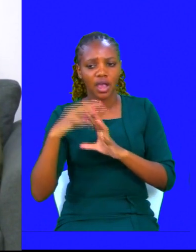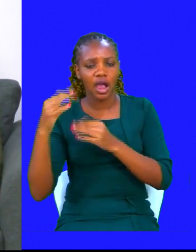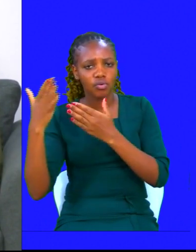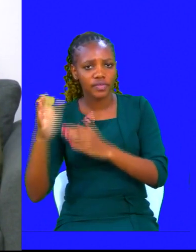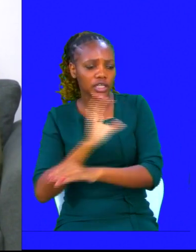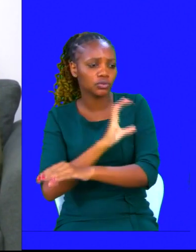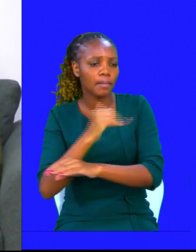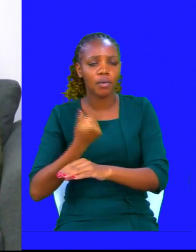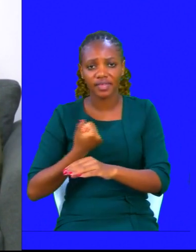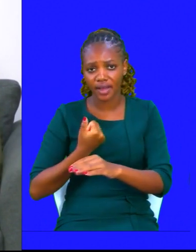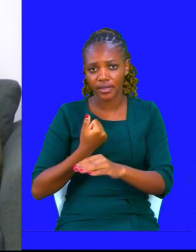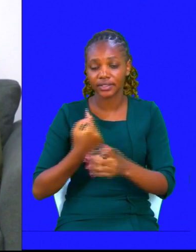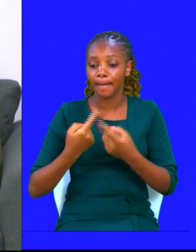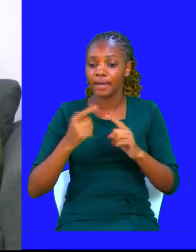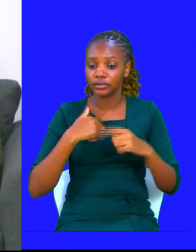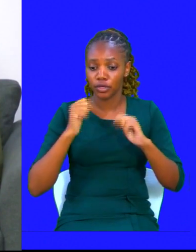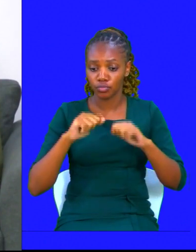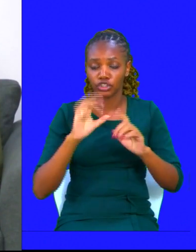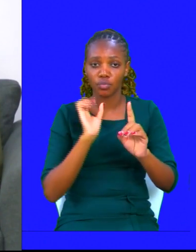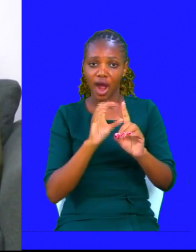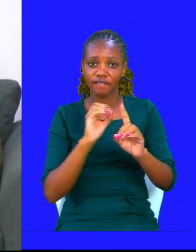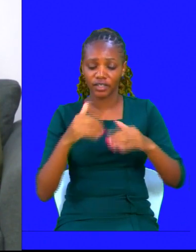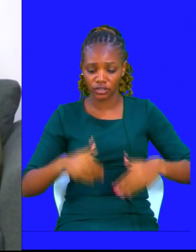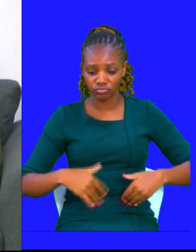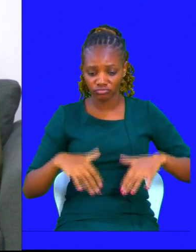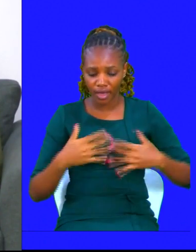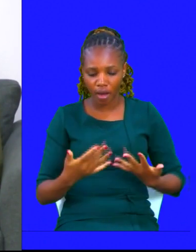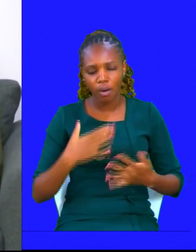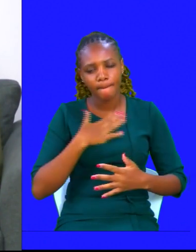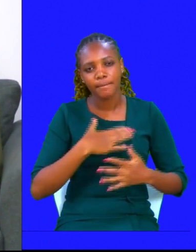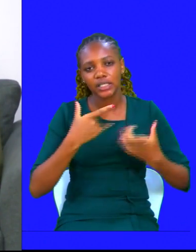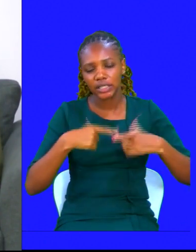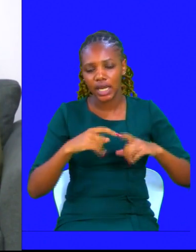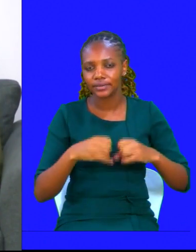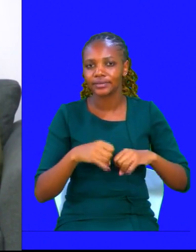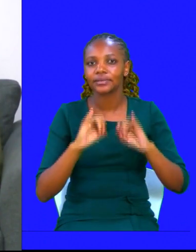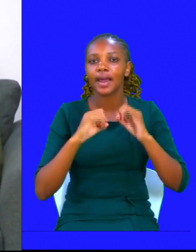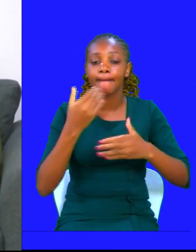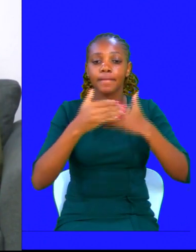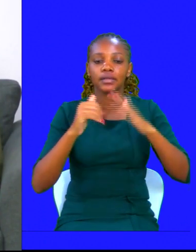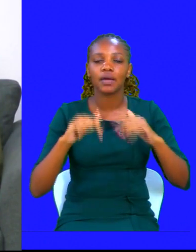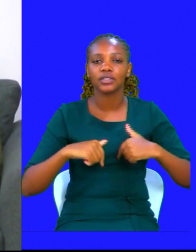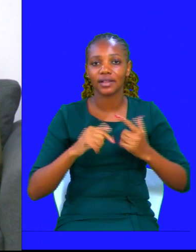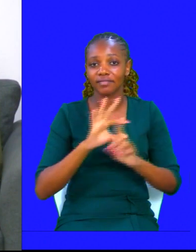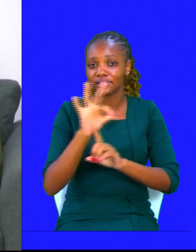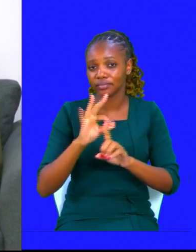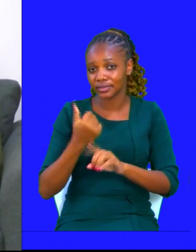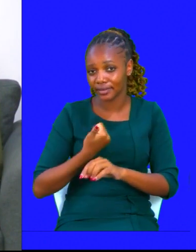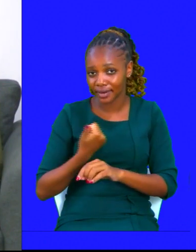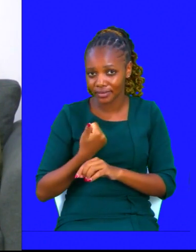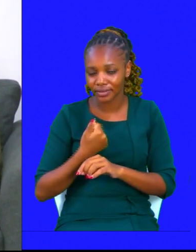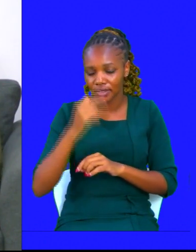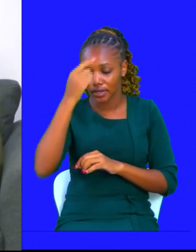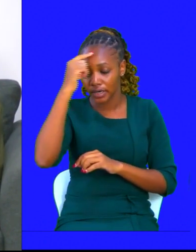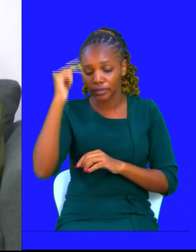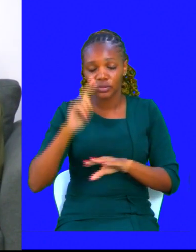only advice I'll tell the youth and my fellow girls is, let's try and build ourselves. Because